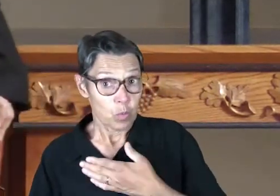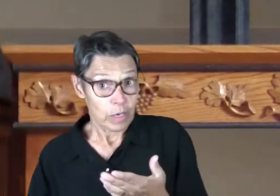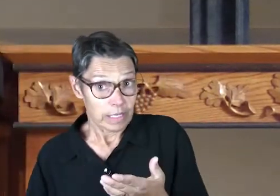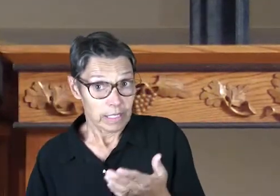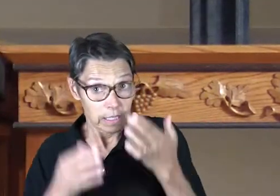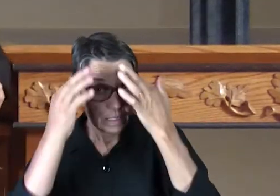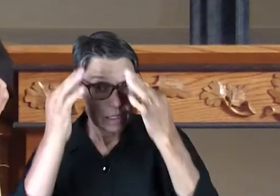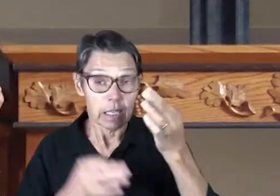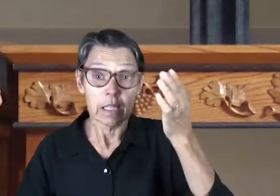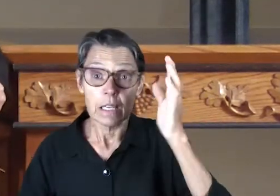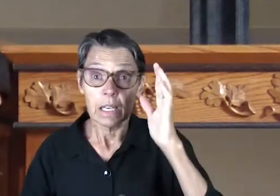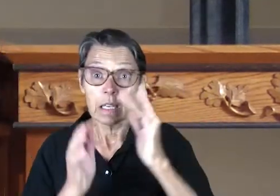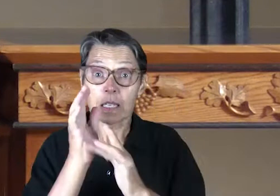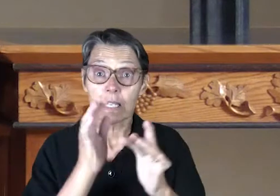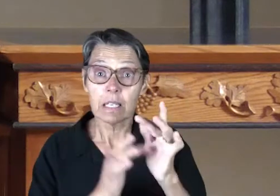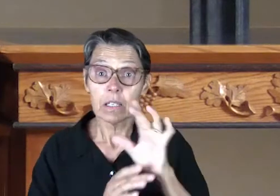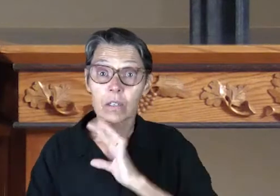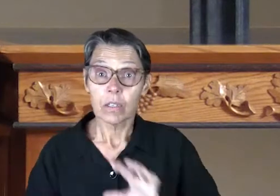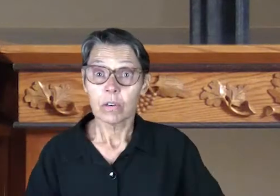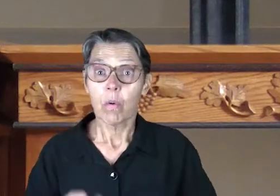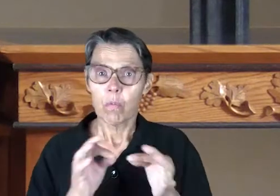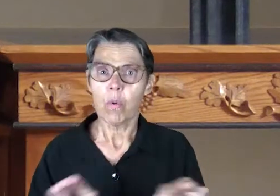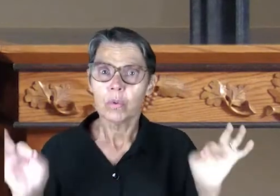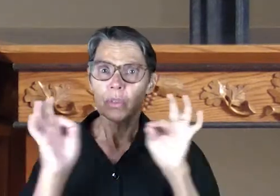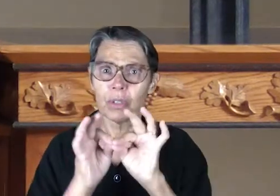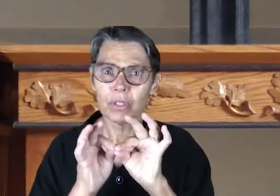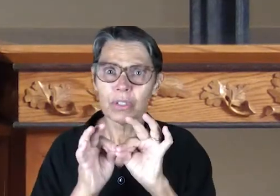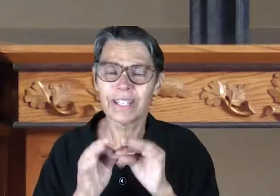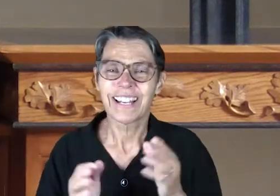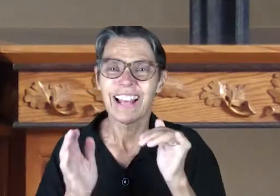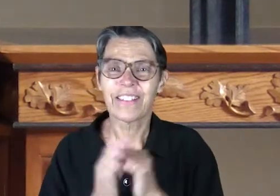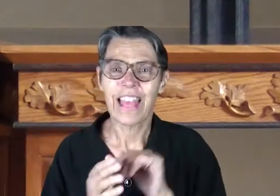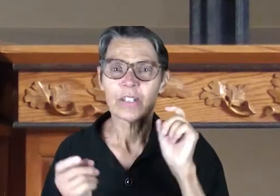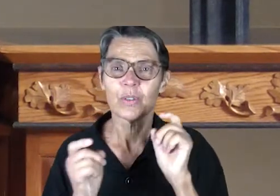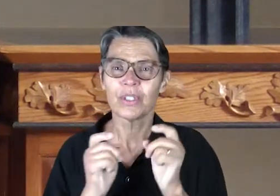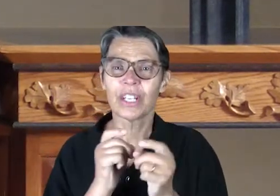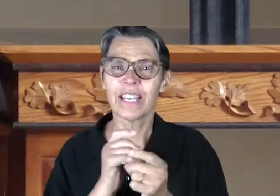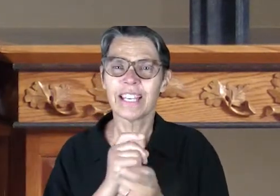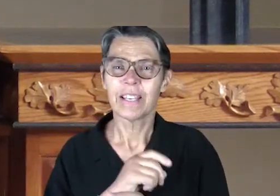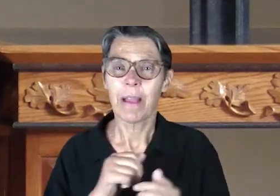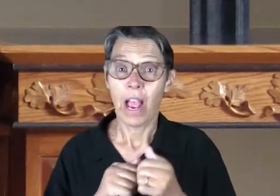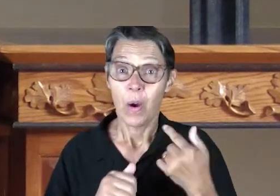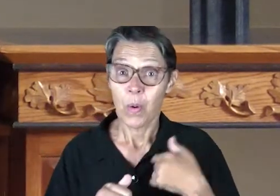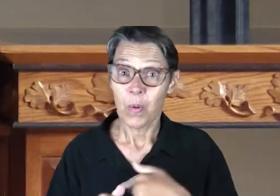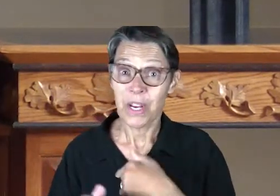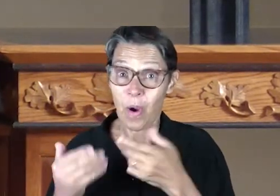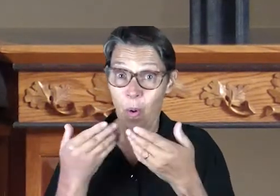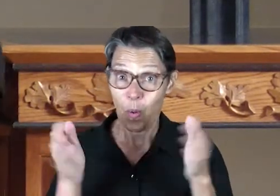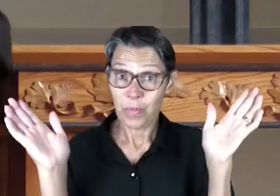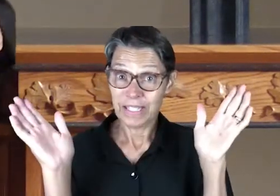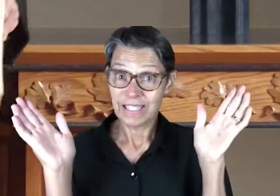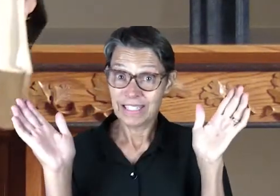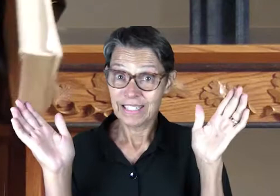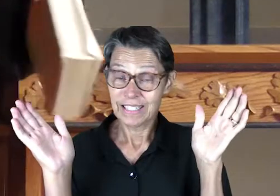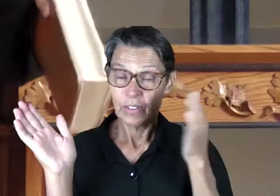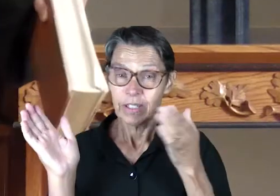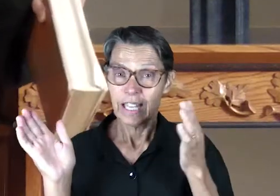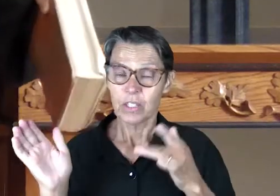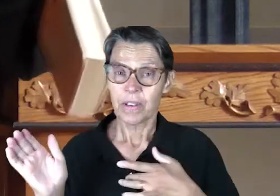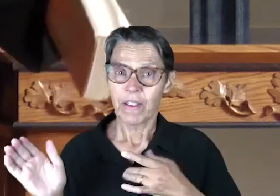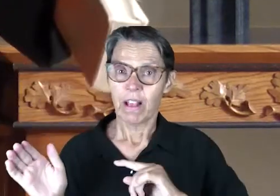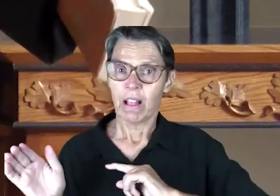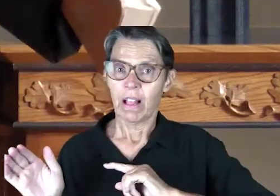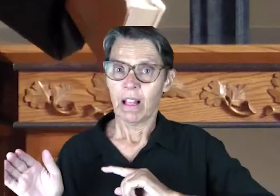Are we willing to decide that God and Jesus Christ is what's truly important in our lives, and to allow that to shape then how we are